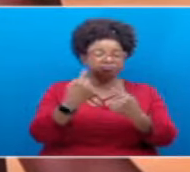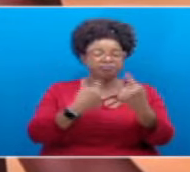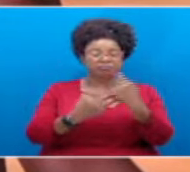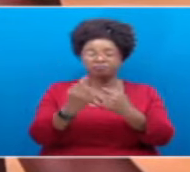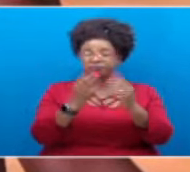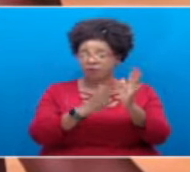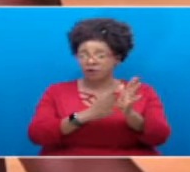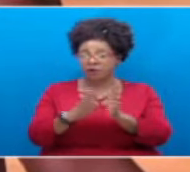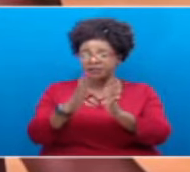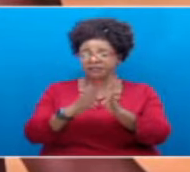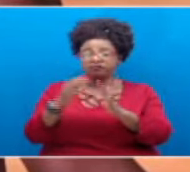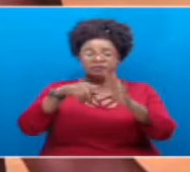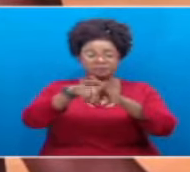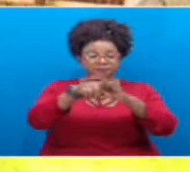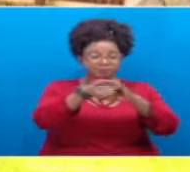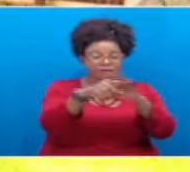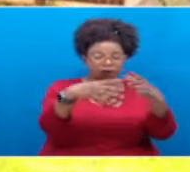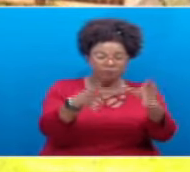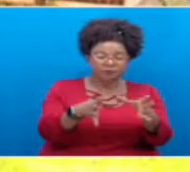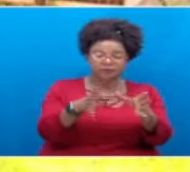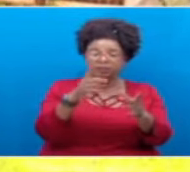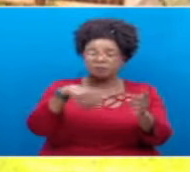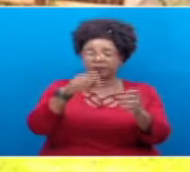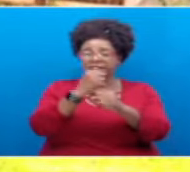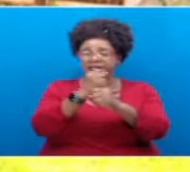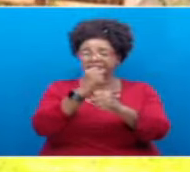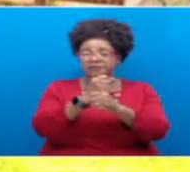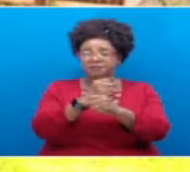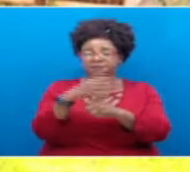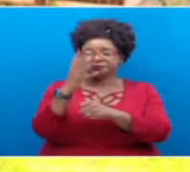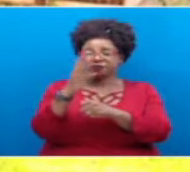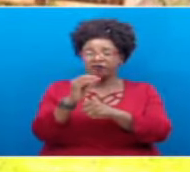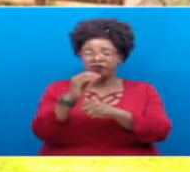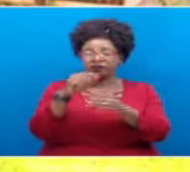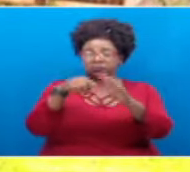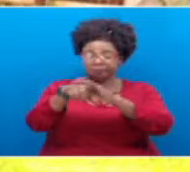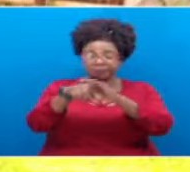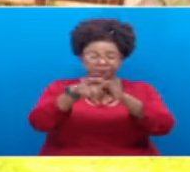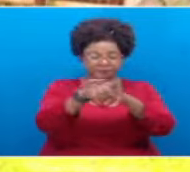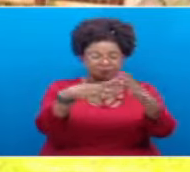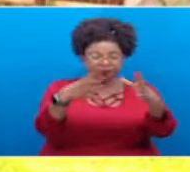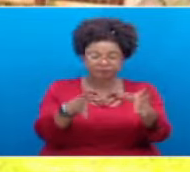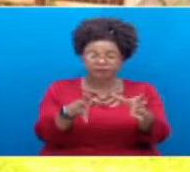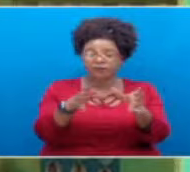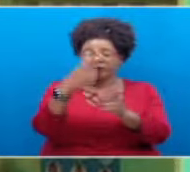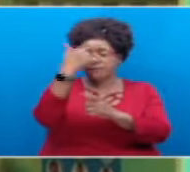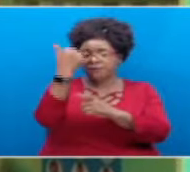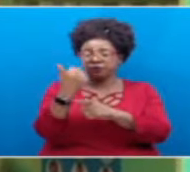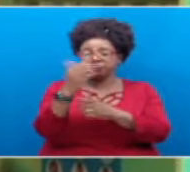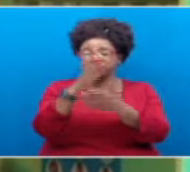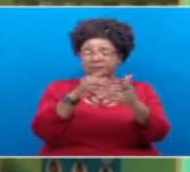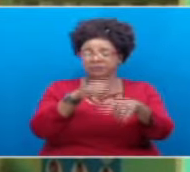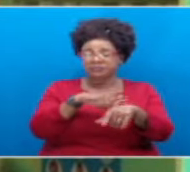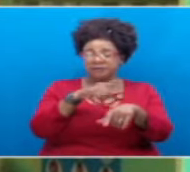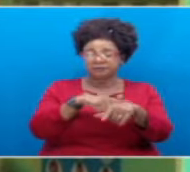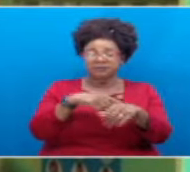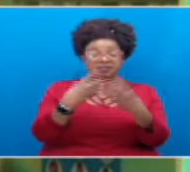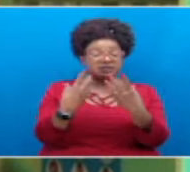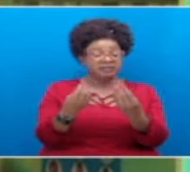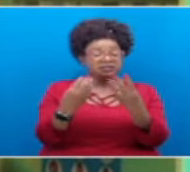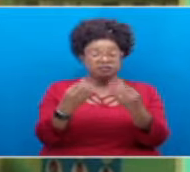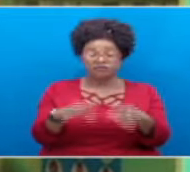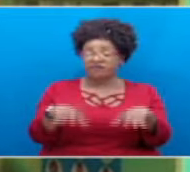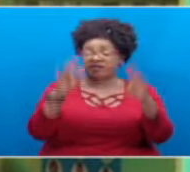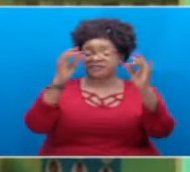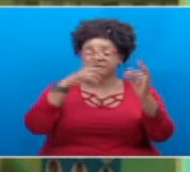several outreaches to the community. We did around 40 outreaches to the community because sometimes it's not easy to get parents